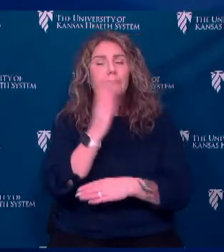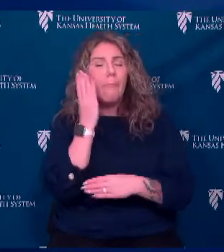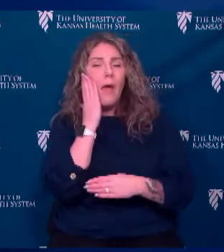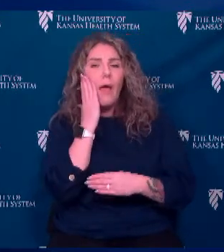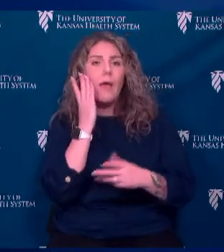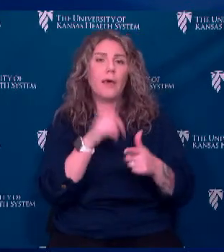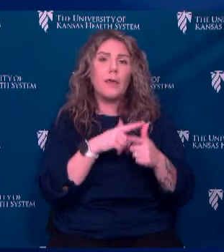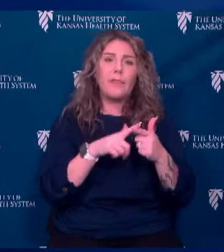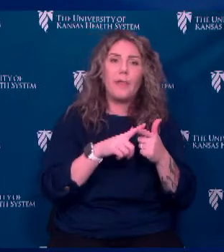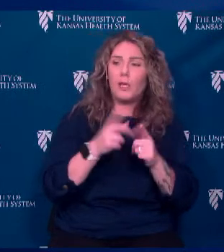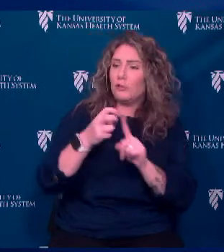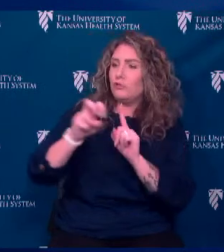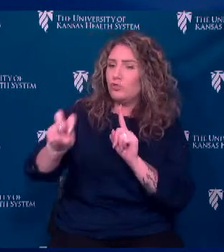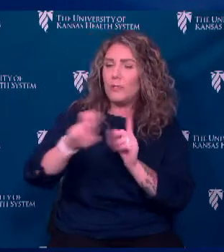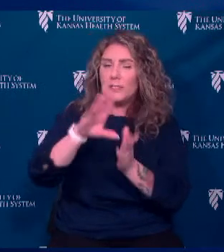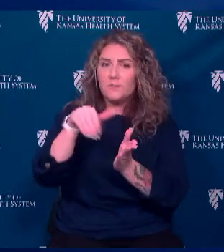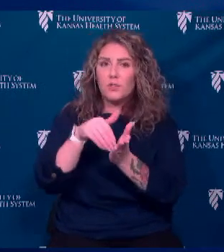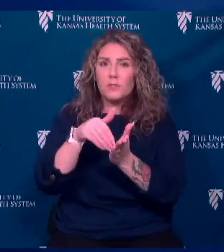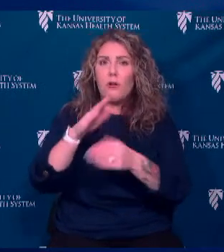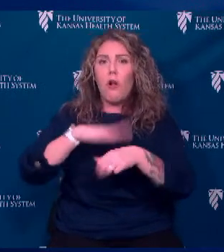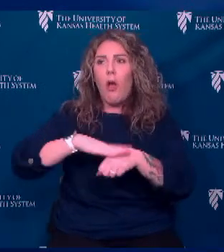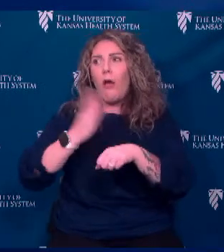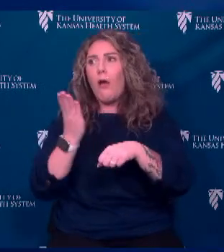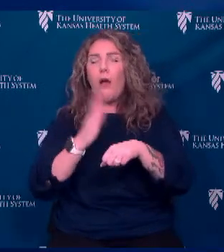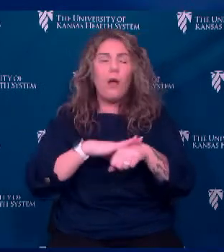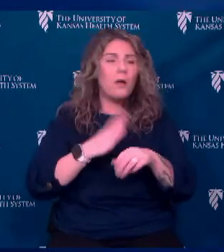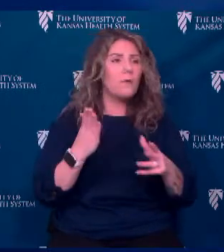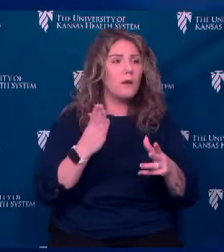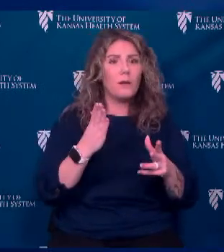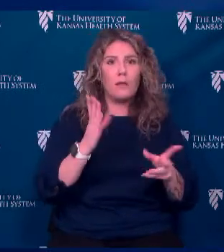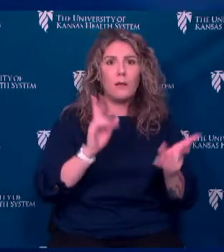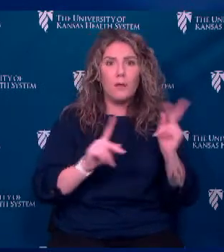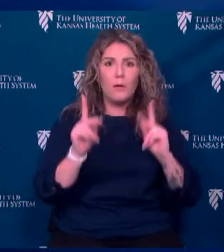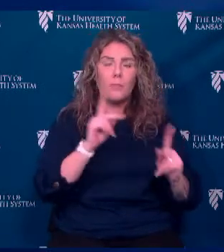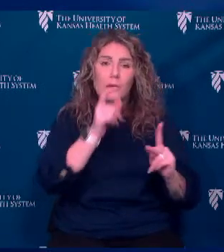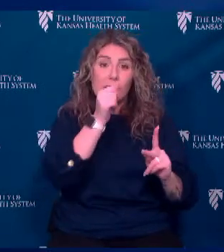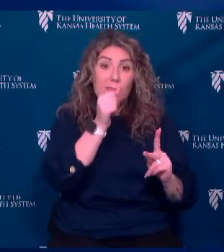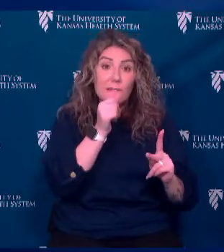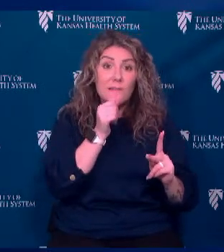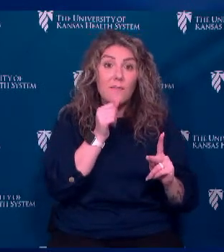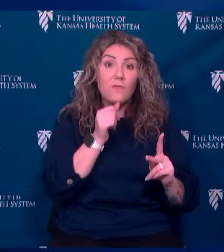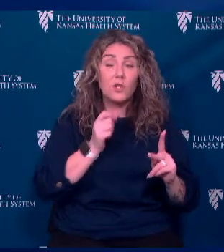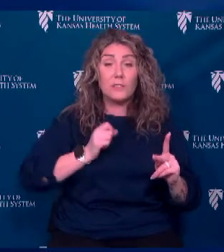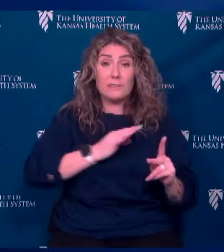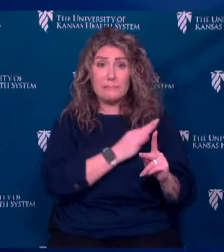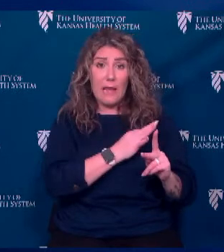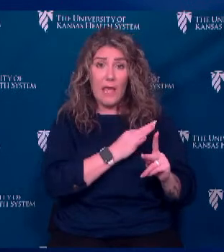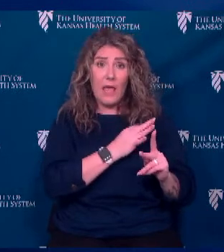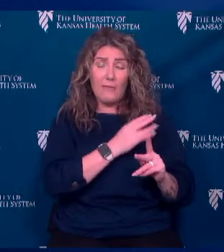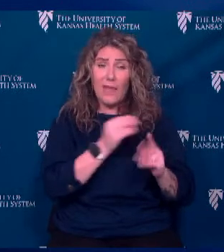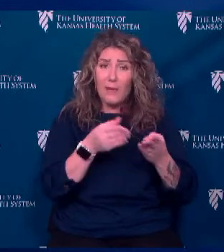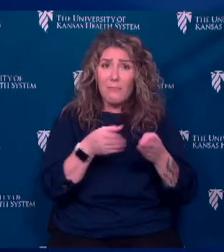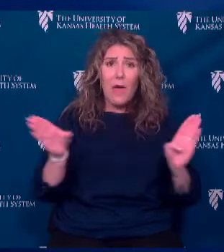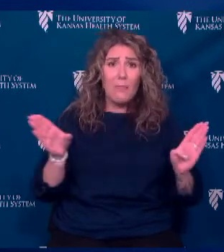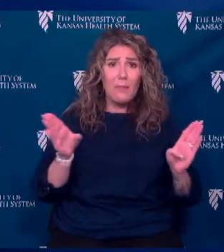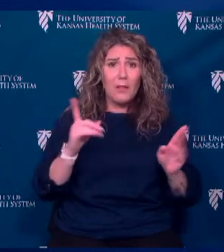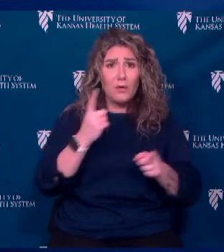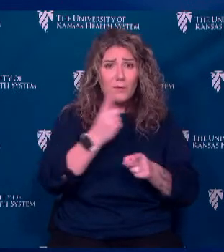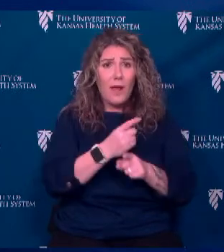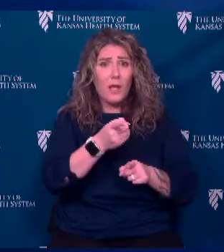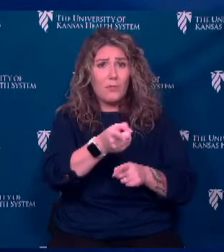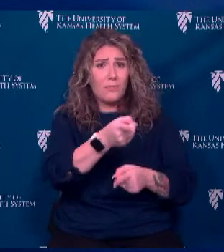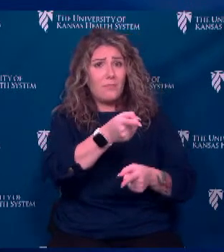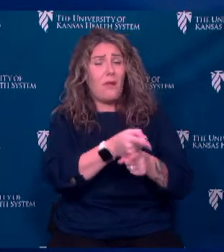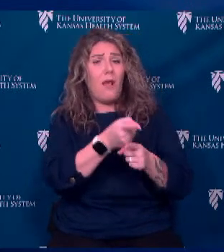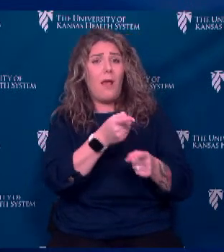turning off the transfer center. The people who suffer from that are our own staff. But it's the public, right? So you're right. I think